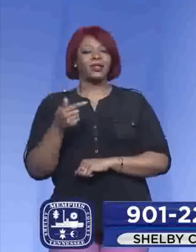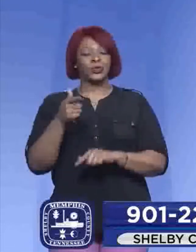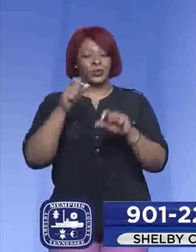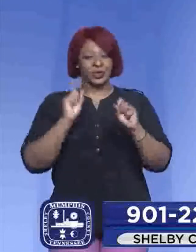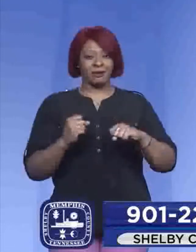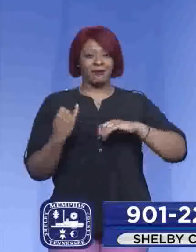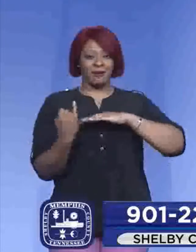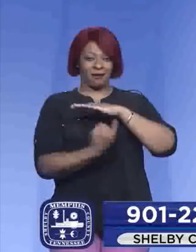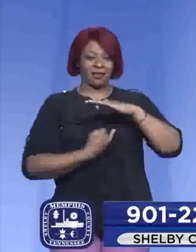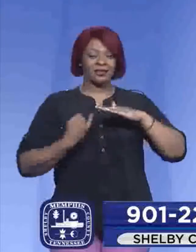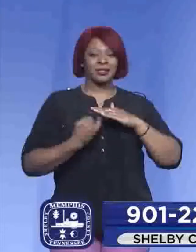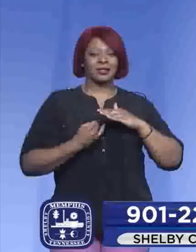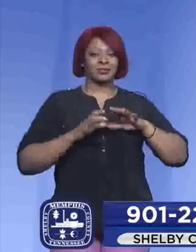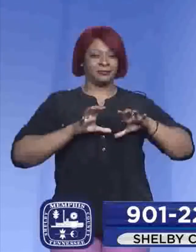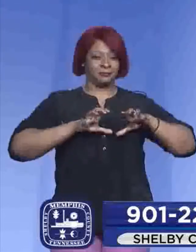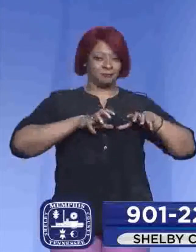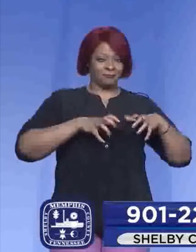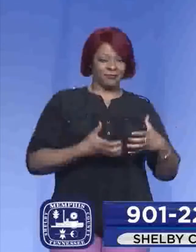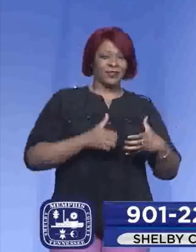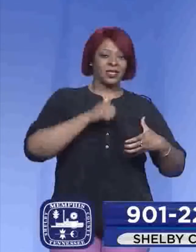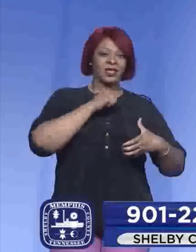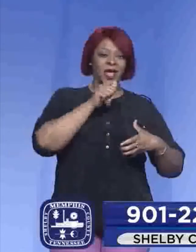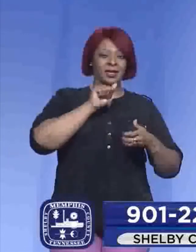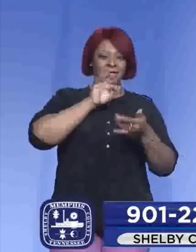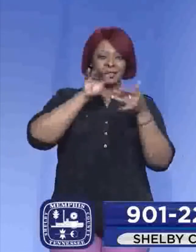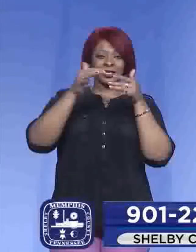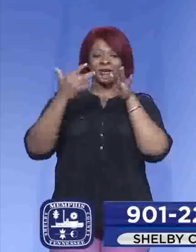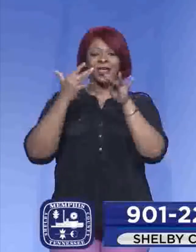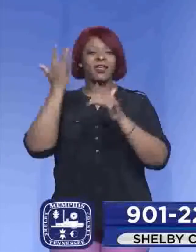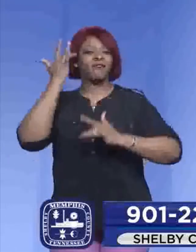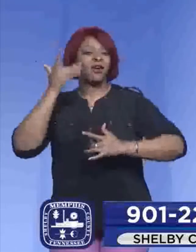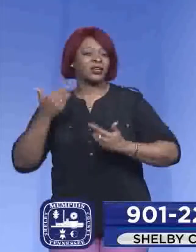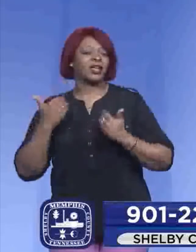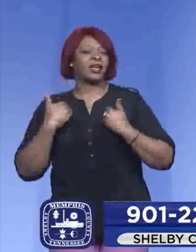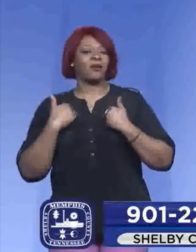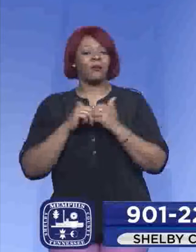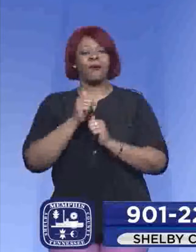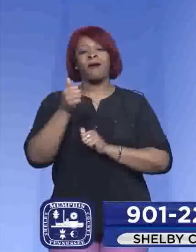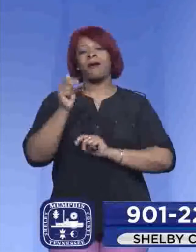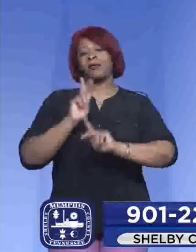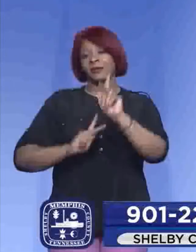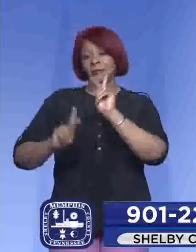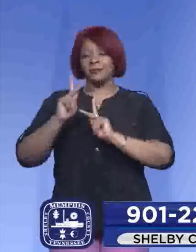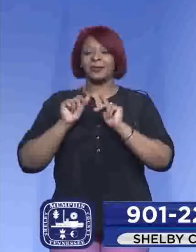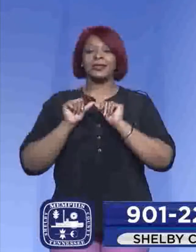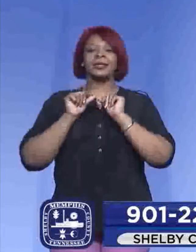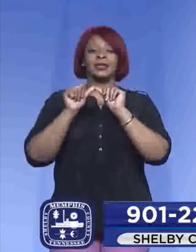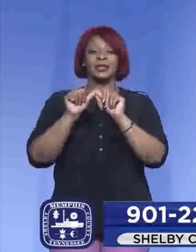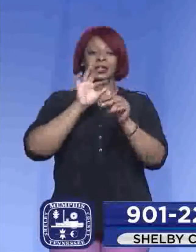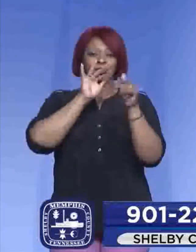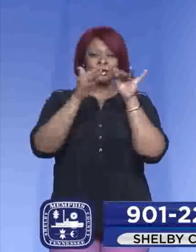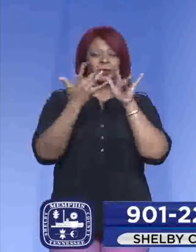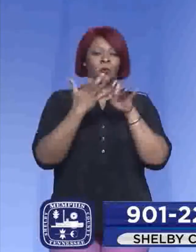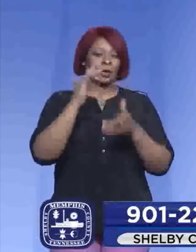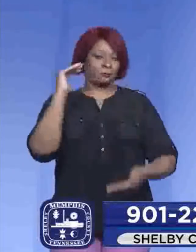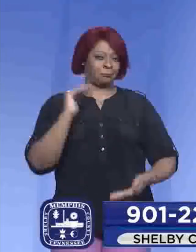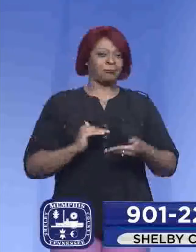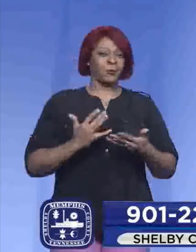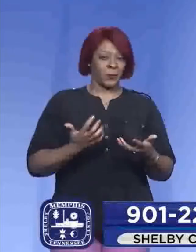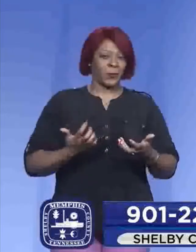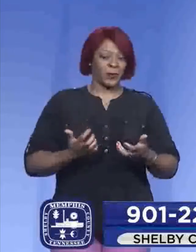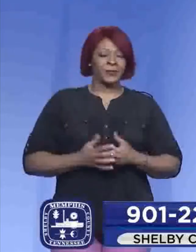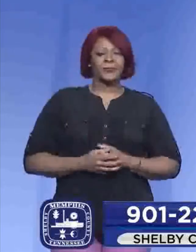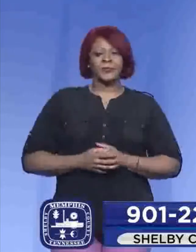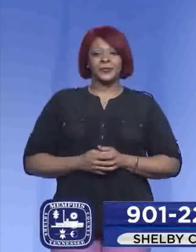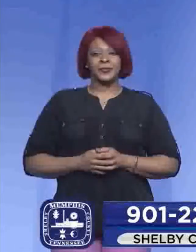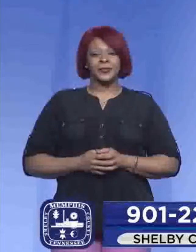can isolate away and not share any virus you may have with other people and continue the spread. We